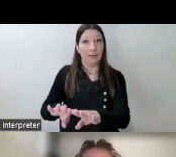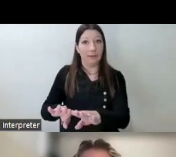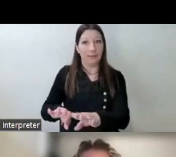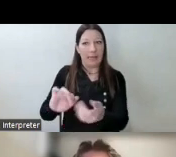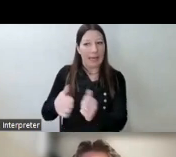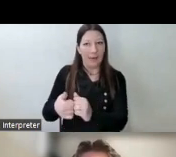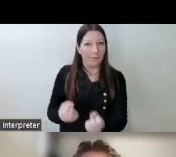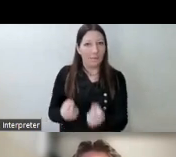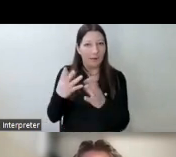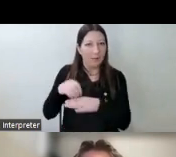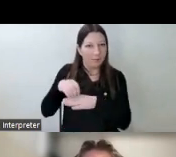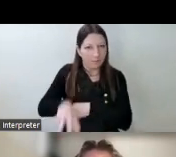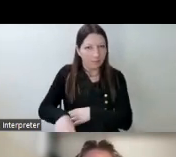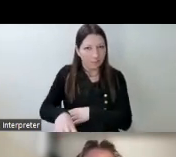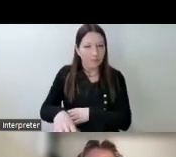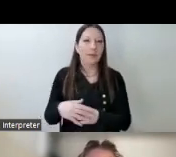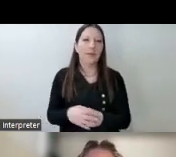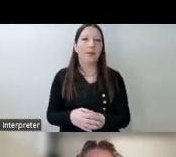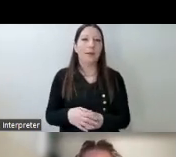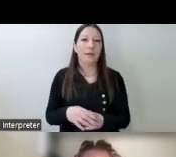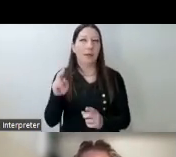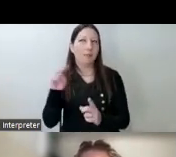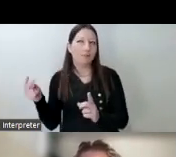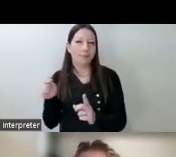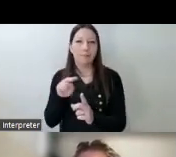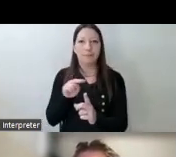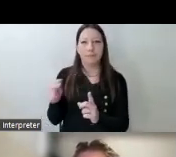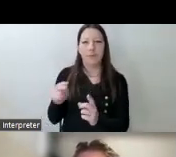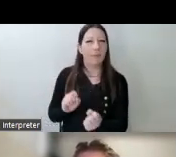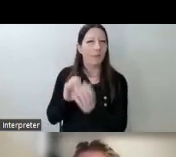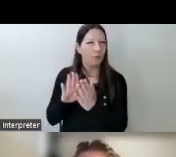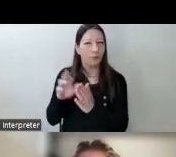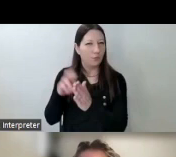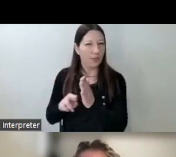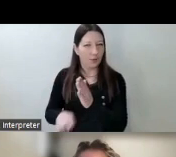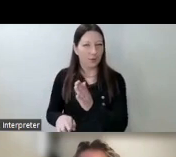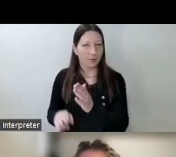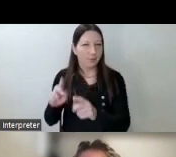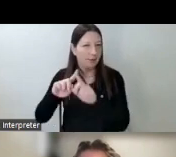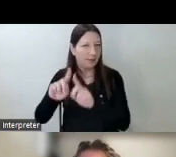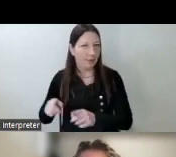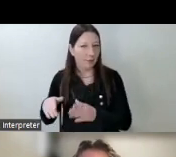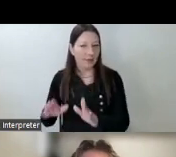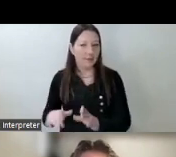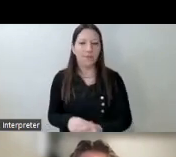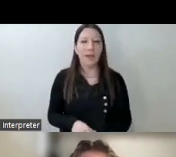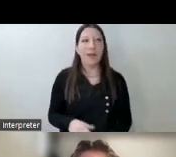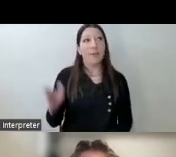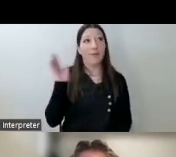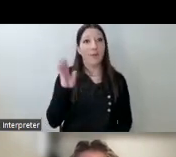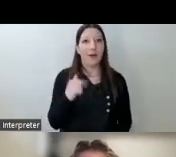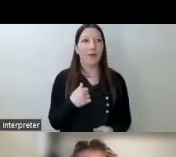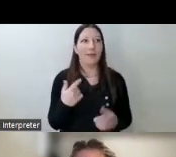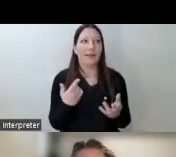a few different angles. Where before I was waiting for active fires so that I could take pictures of the